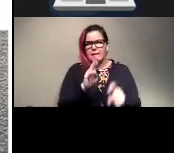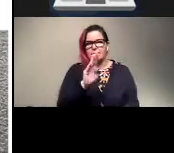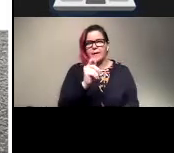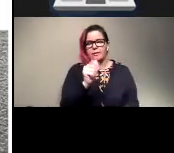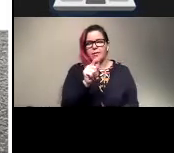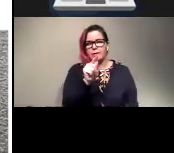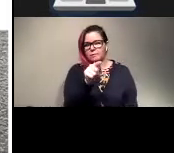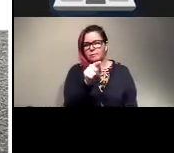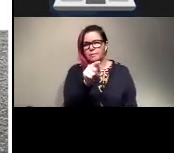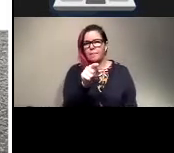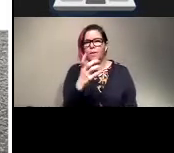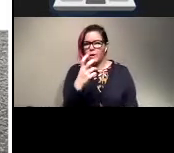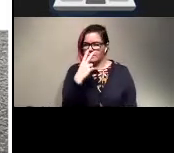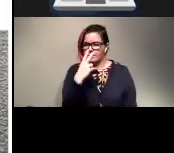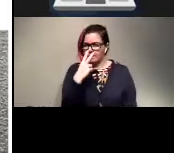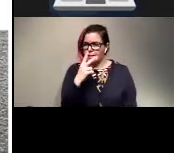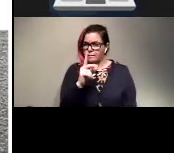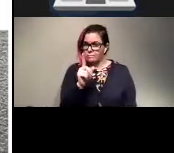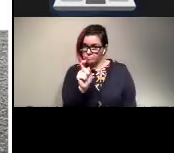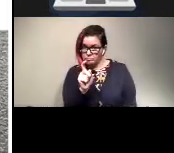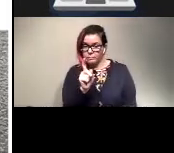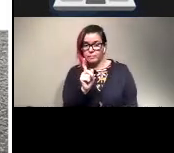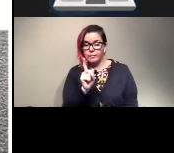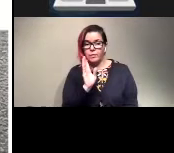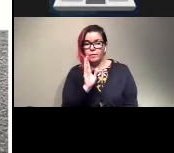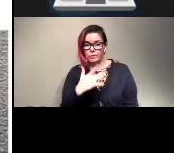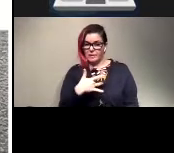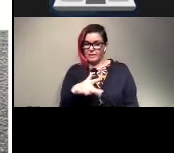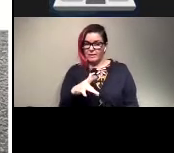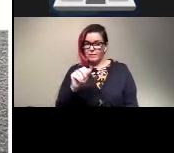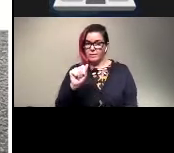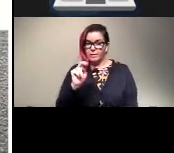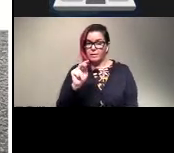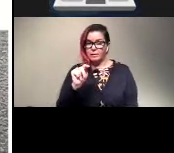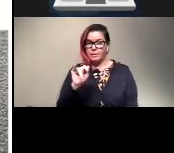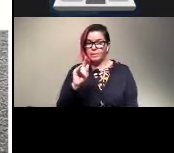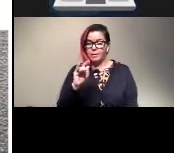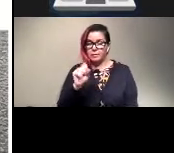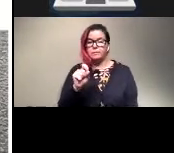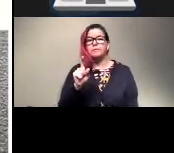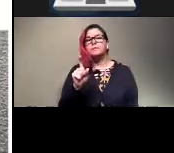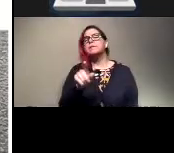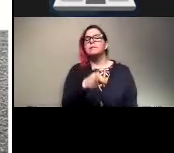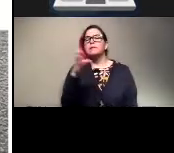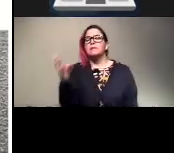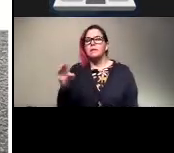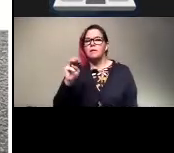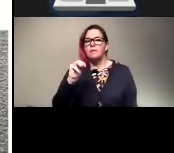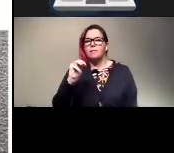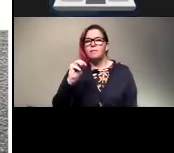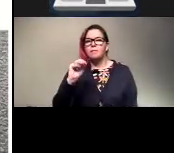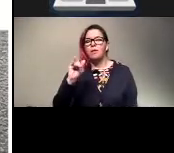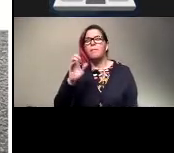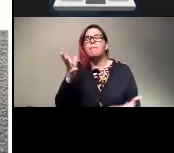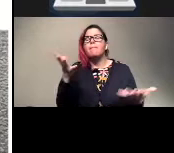a bacteria that we want to see if it is sensitive to antibiotics. And this is a microbe that might be an antibiotic producer. And indeed,